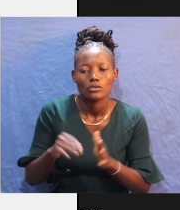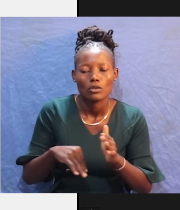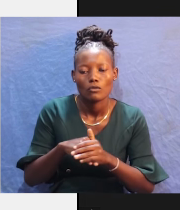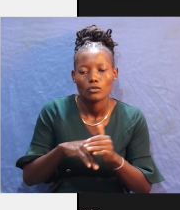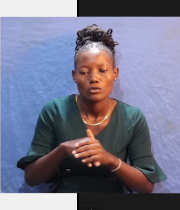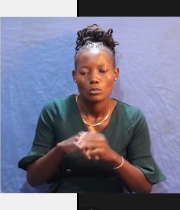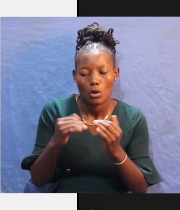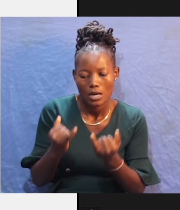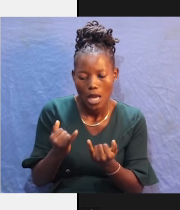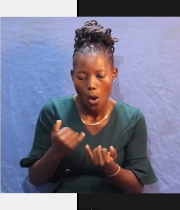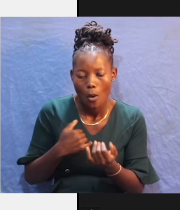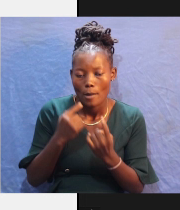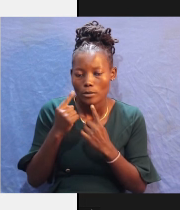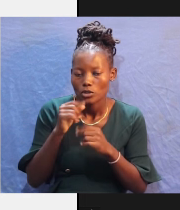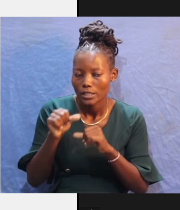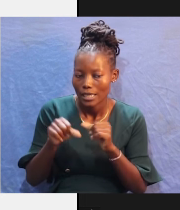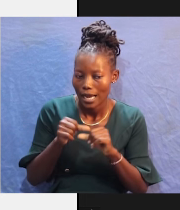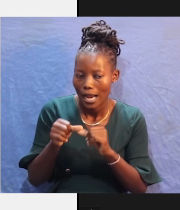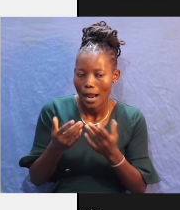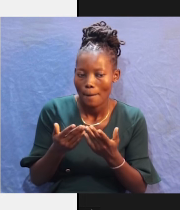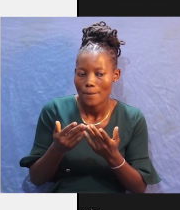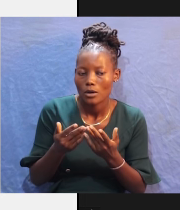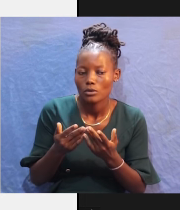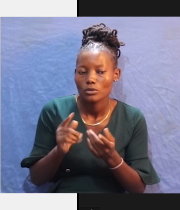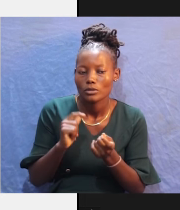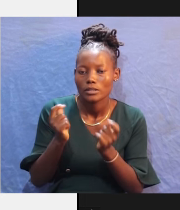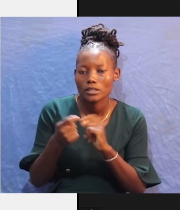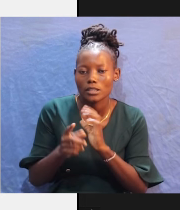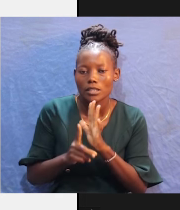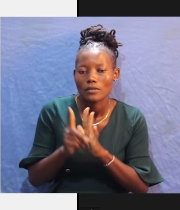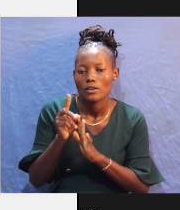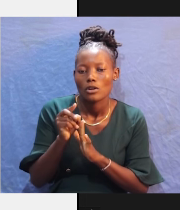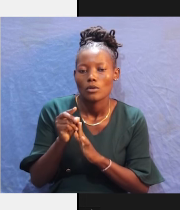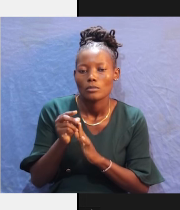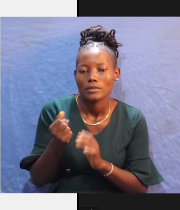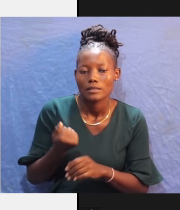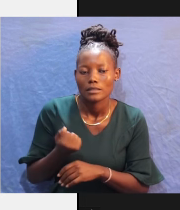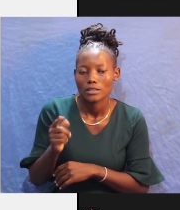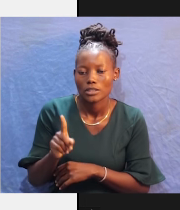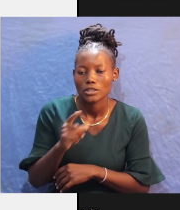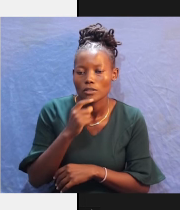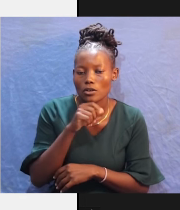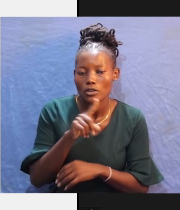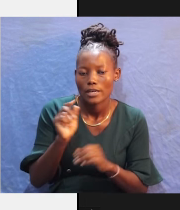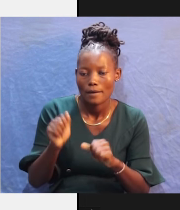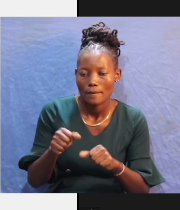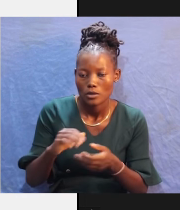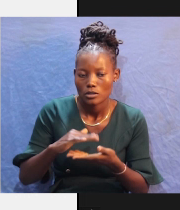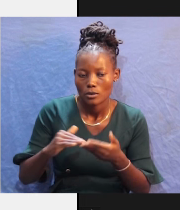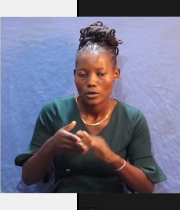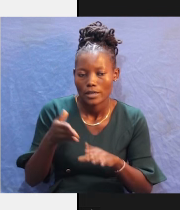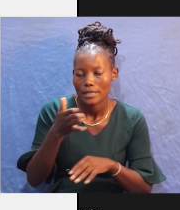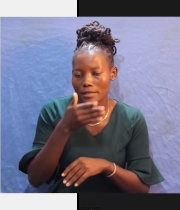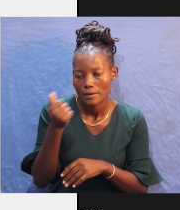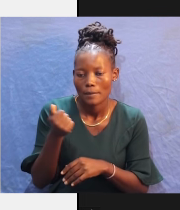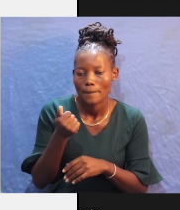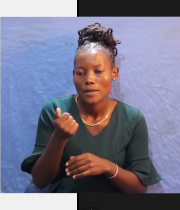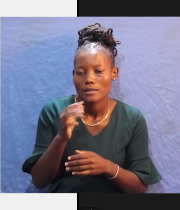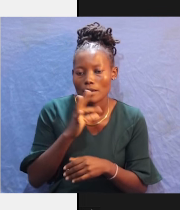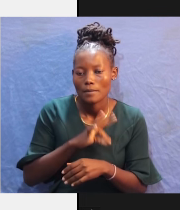is how we talk about and how we bring that educational element. So most people, when we say sport for development,